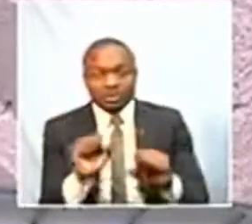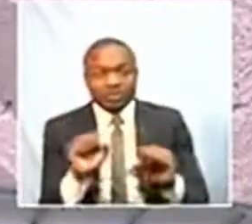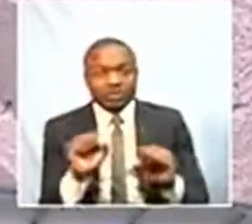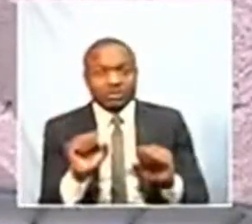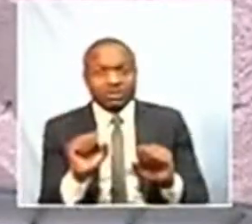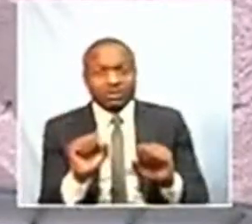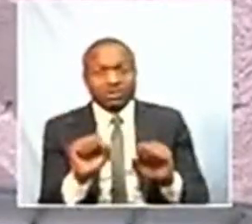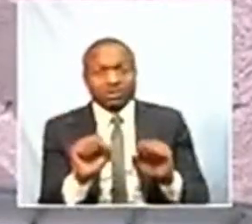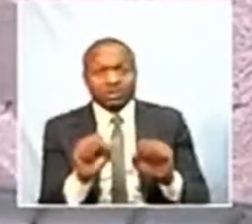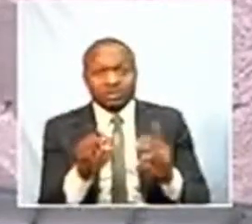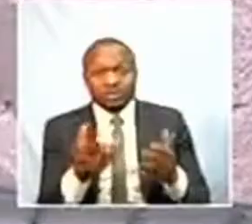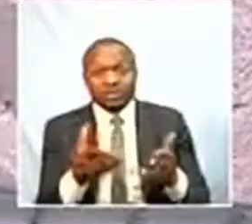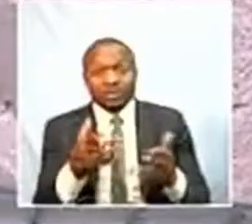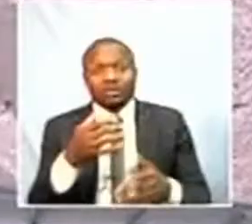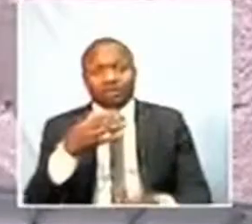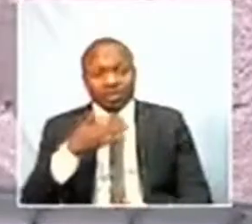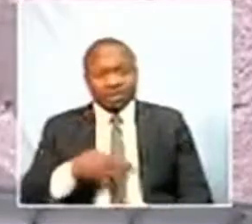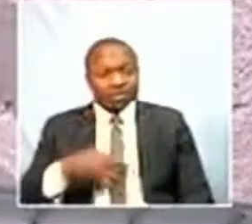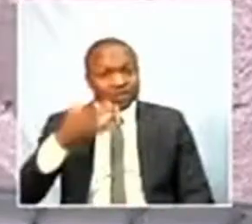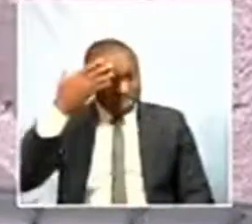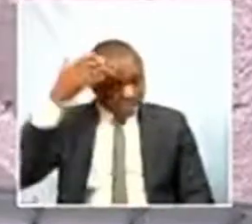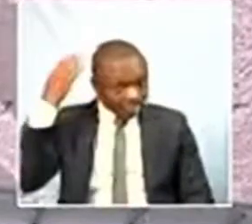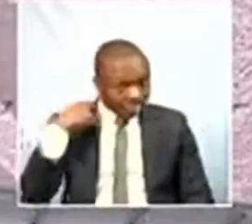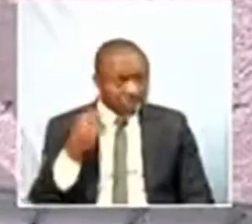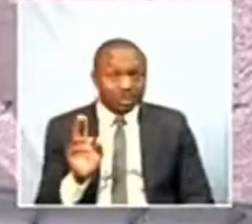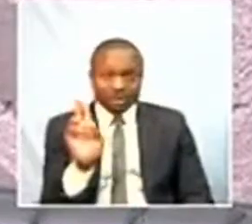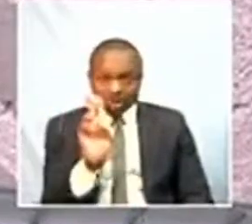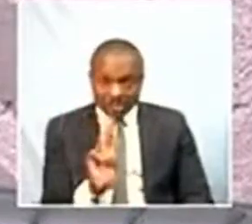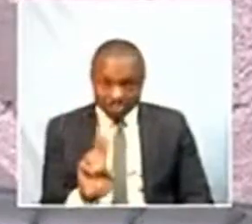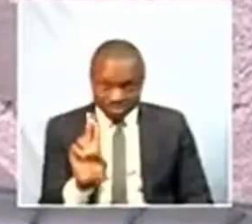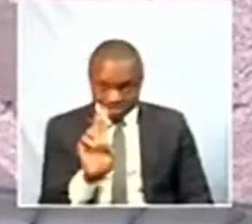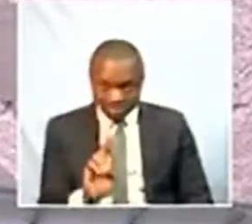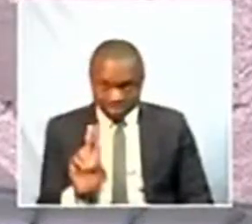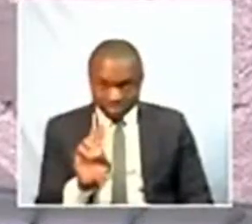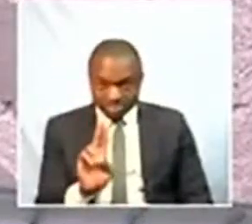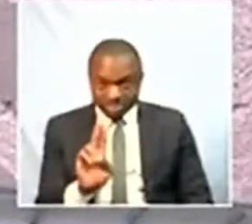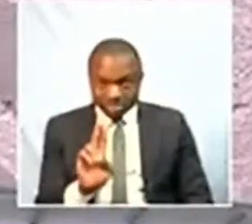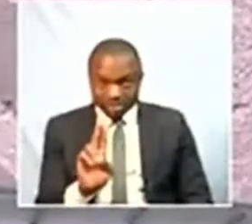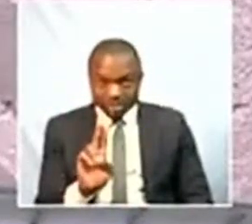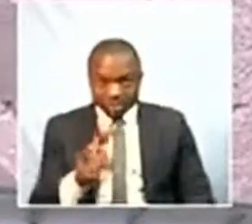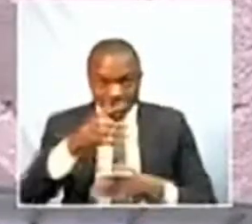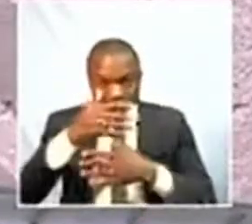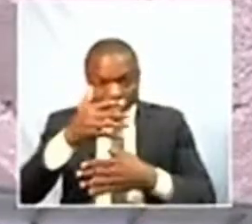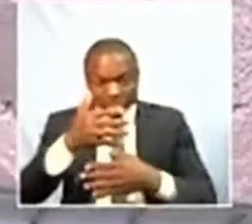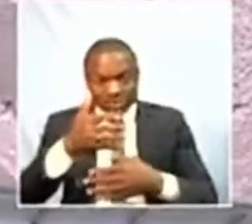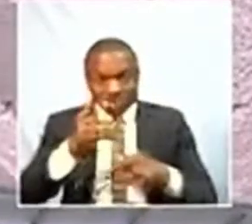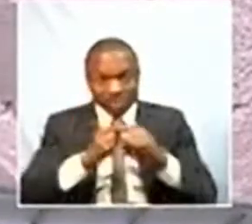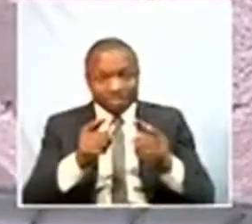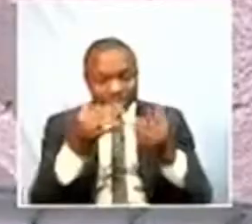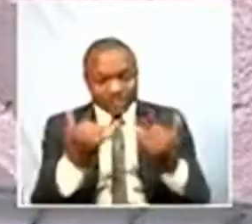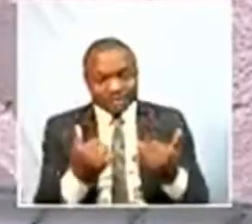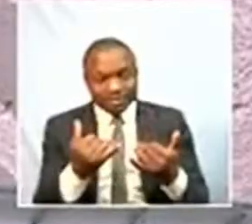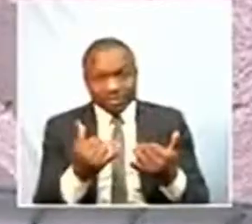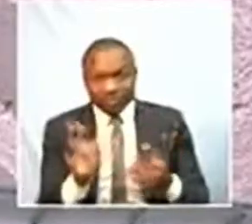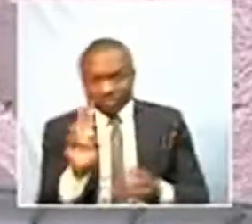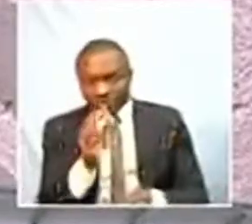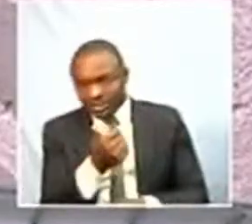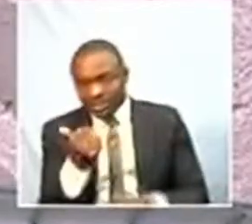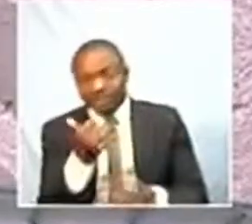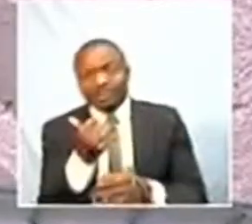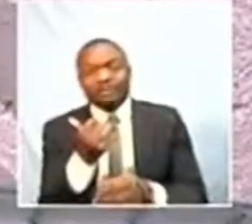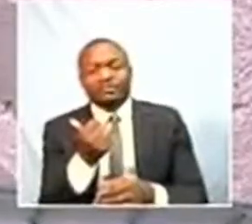Speaker. Madam Speaker, Hungry Lion had been using plastic packaging to give out their food, but now they're using biodegradable alternatives, Madam